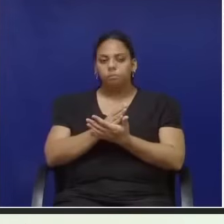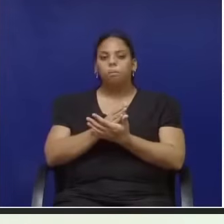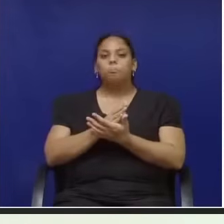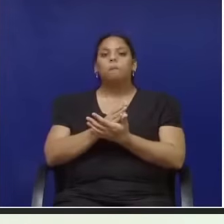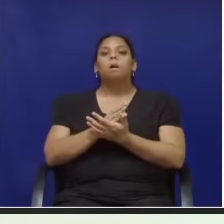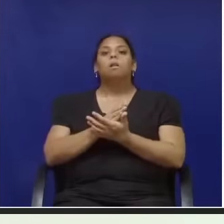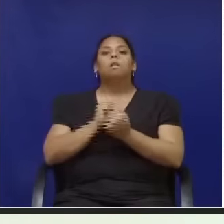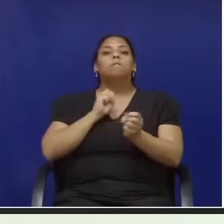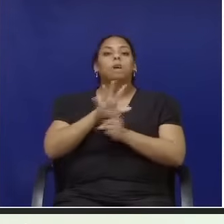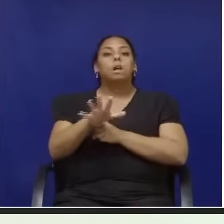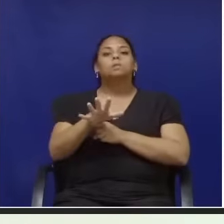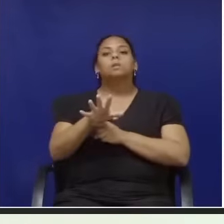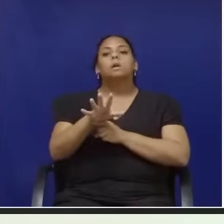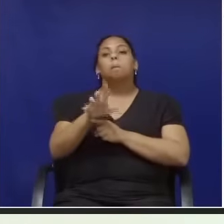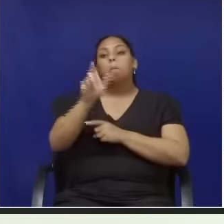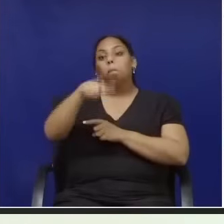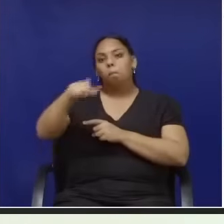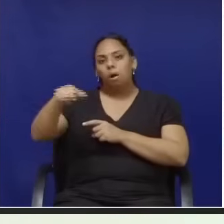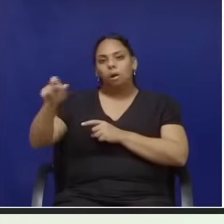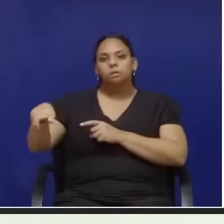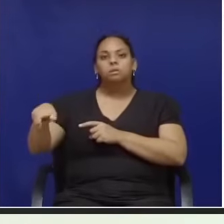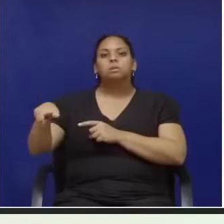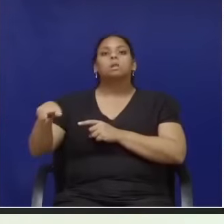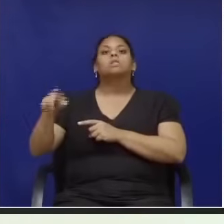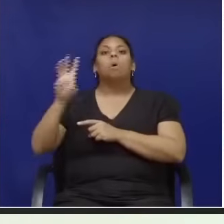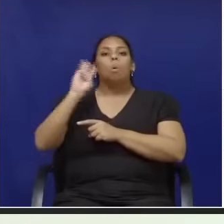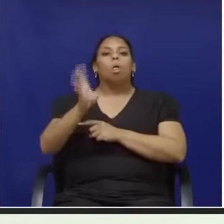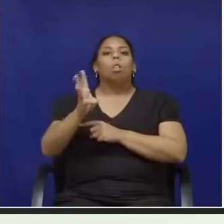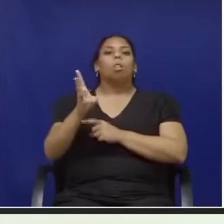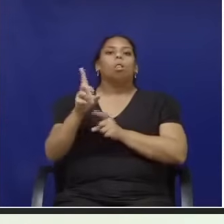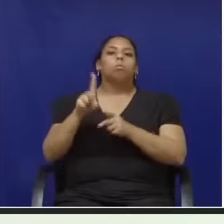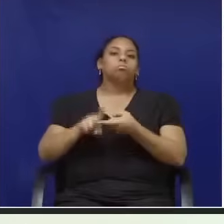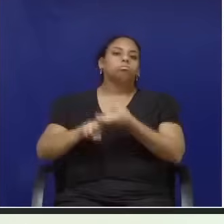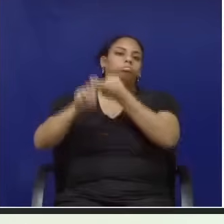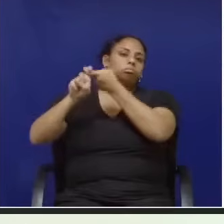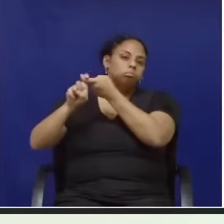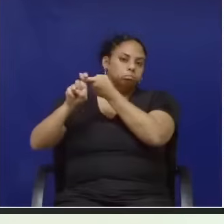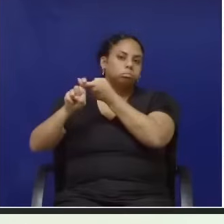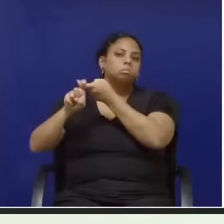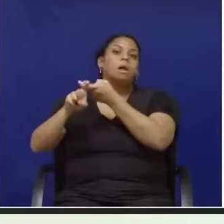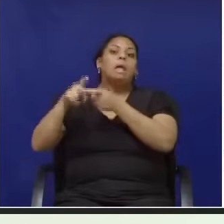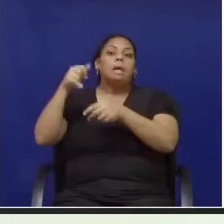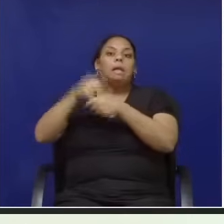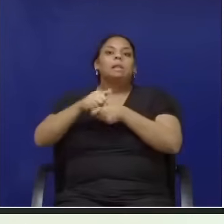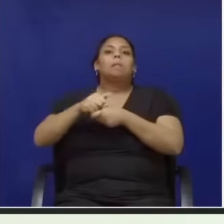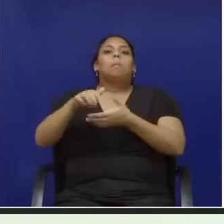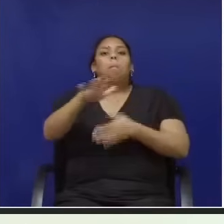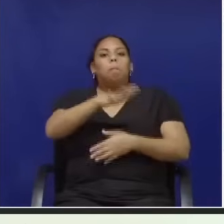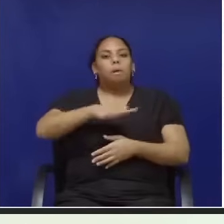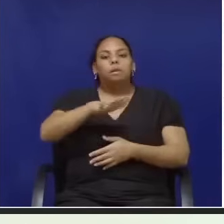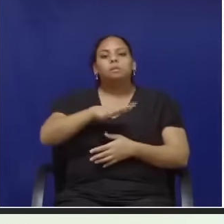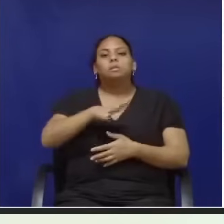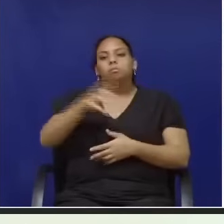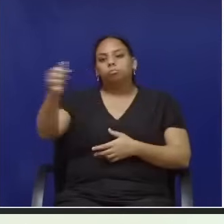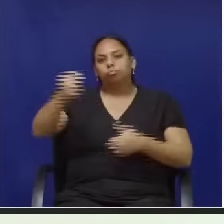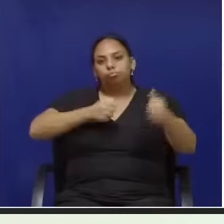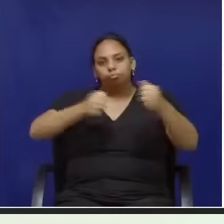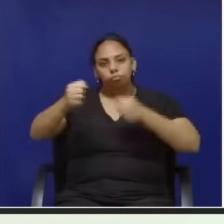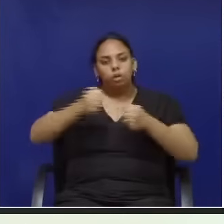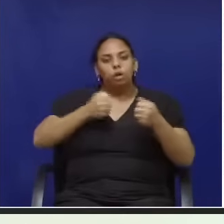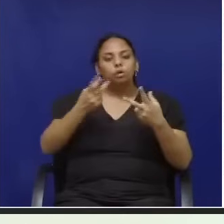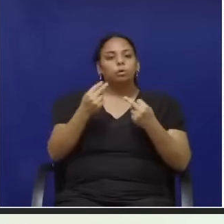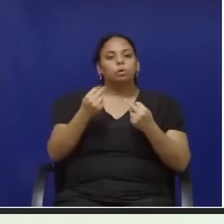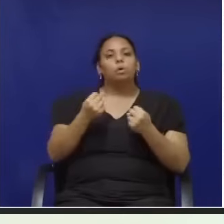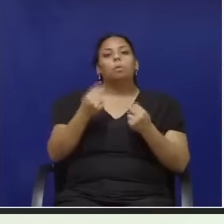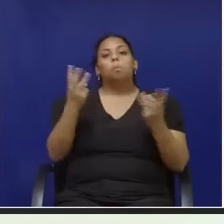affected individuals are suspended, and in their place, we have appointed people to